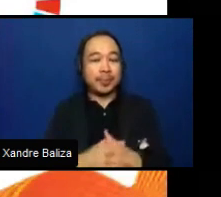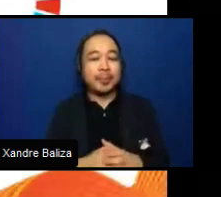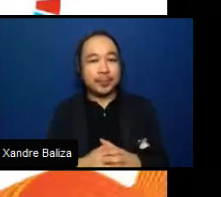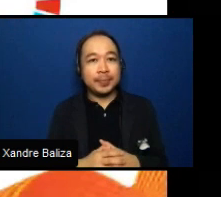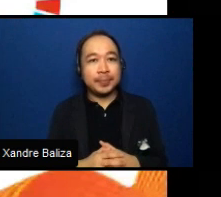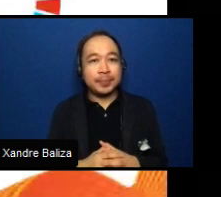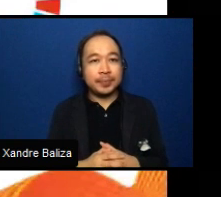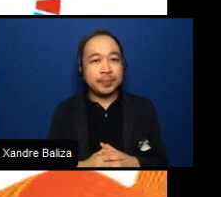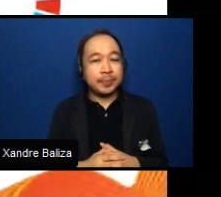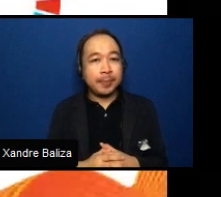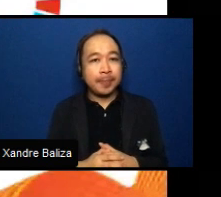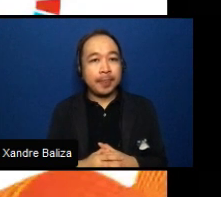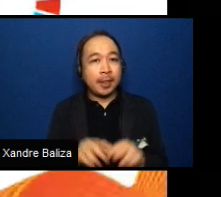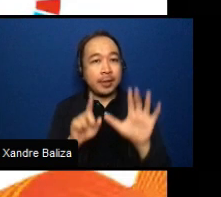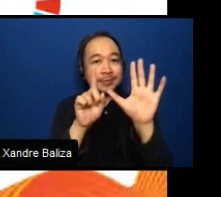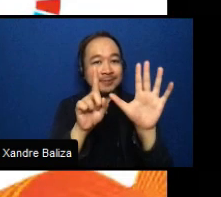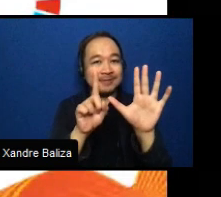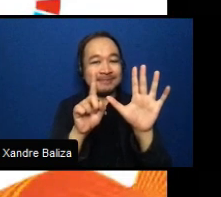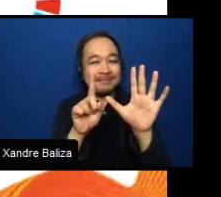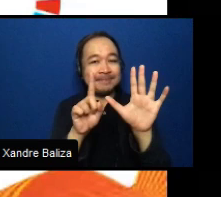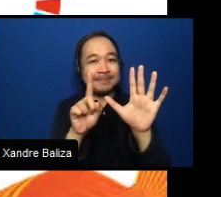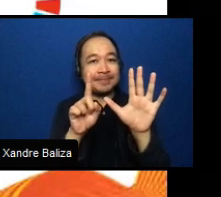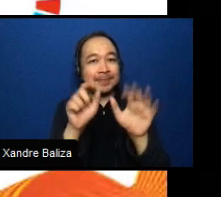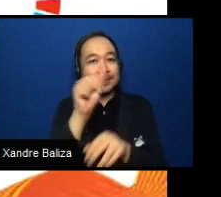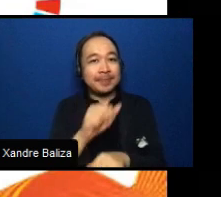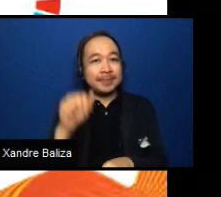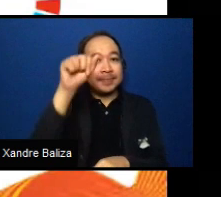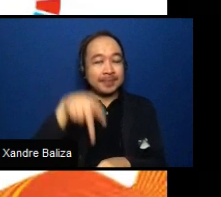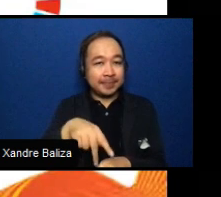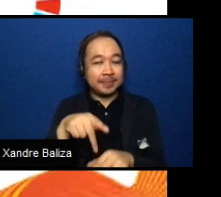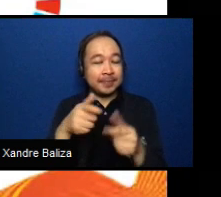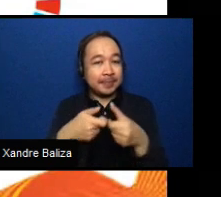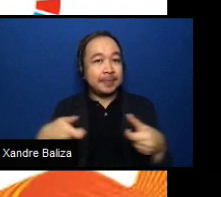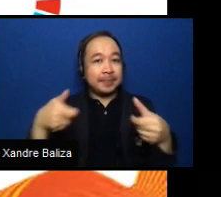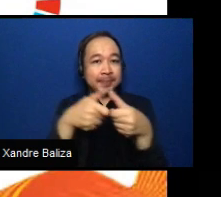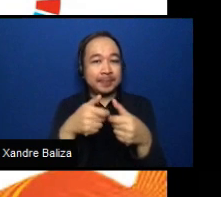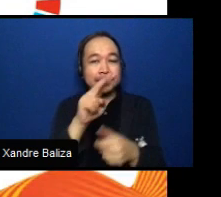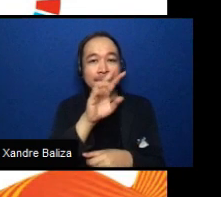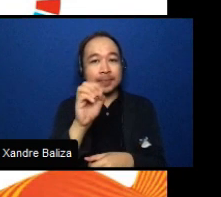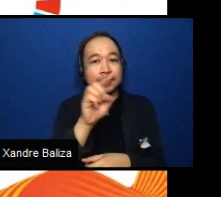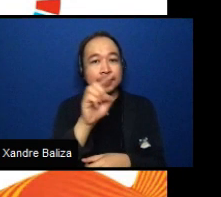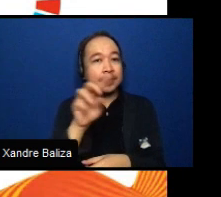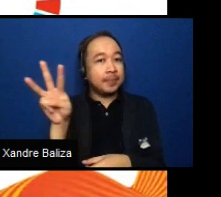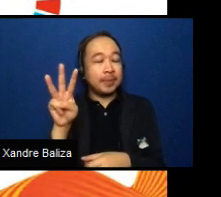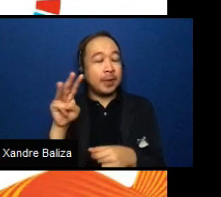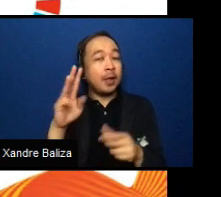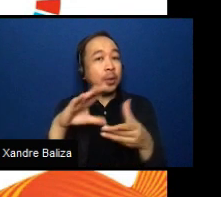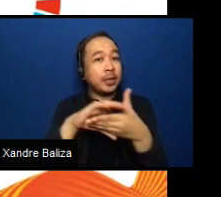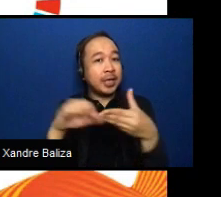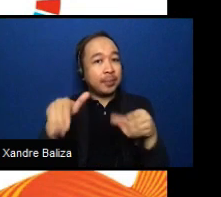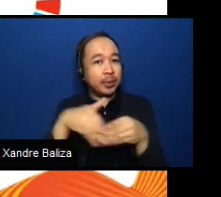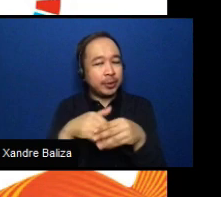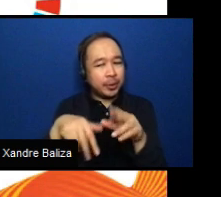At the 6th Asian and Pacific Population Conference held in 2013, ESCAP member state reviews progress and gaps in the